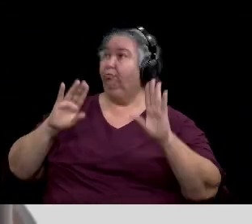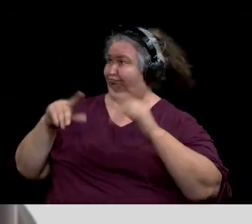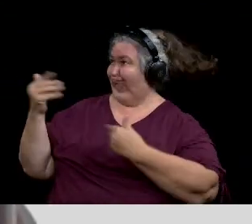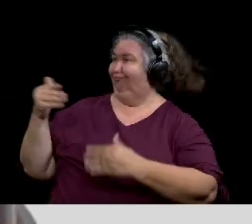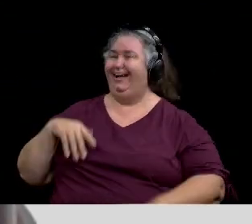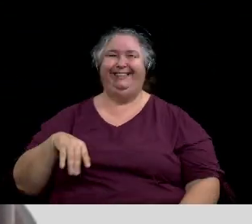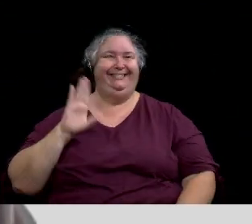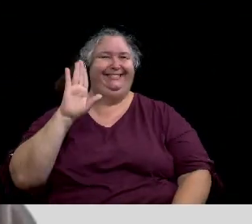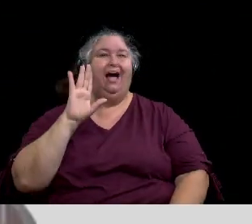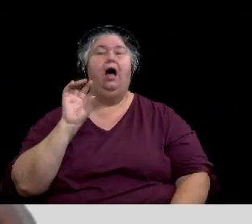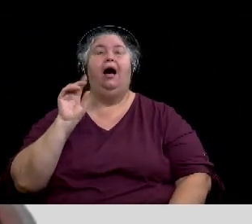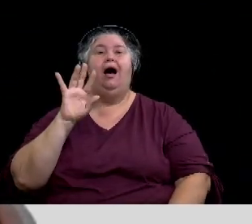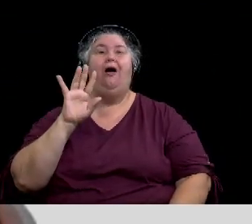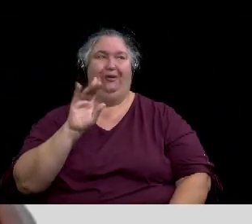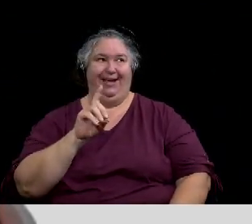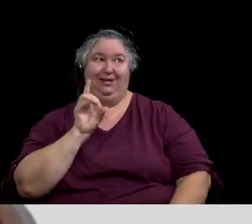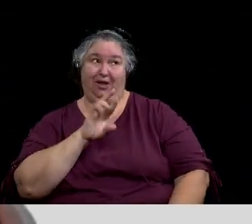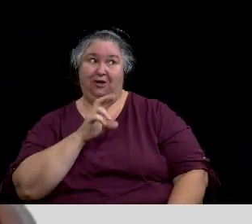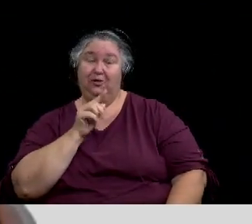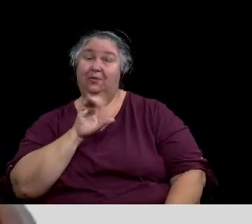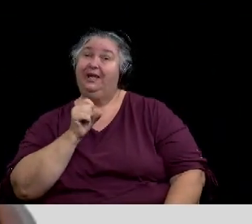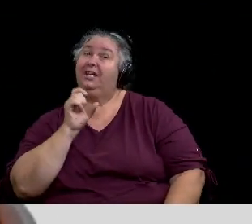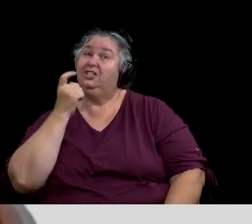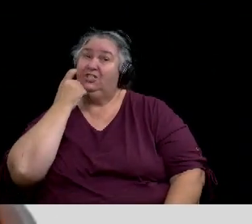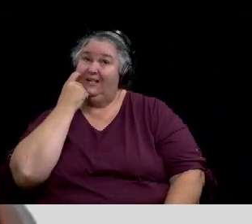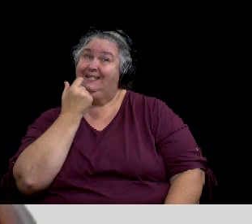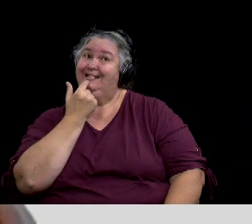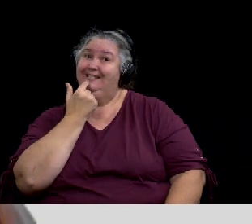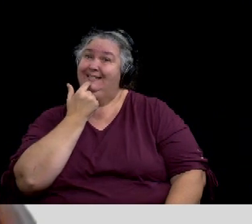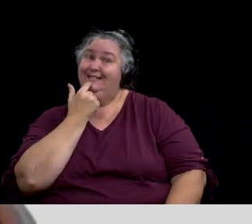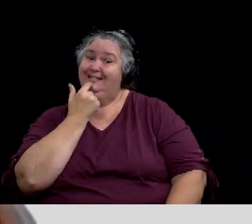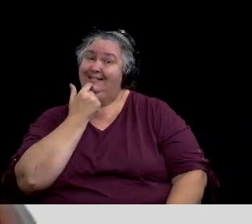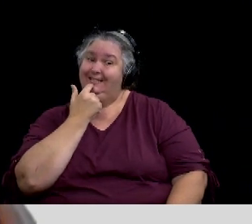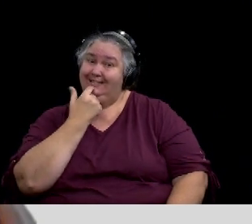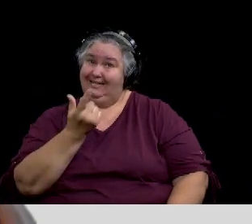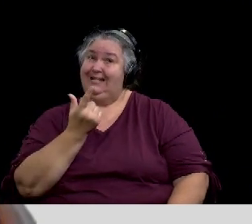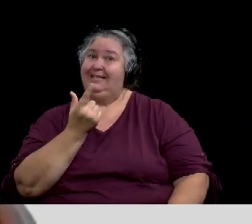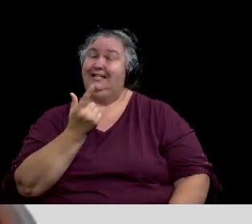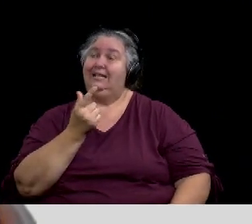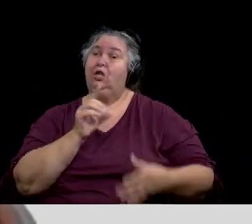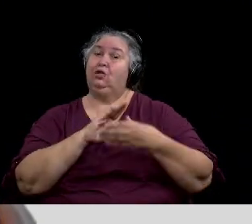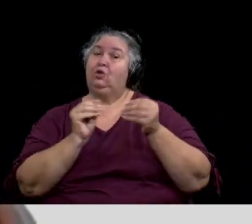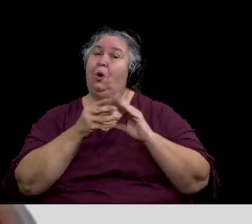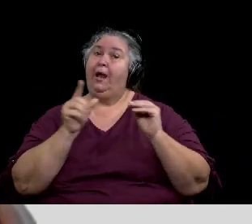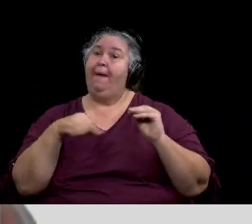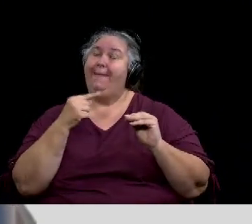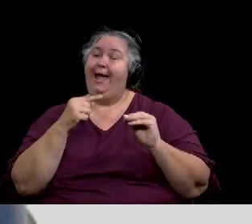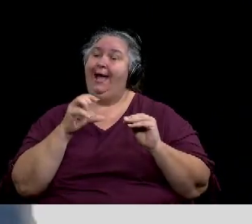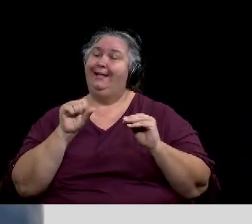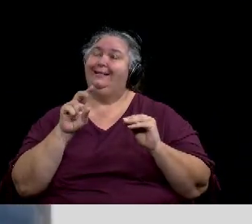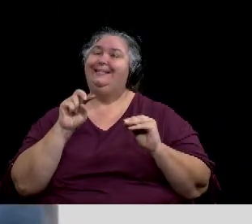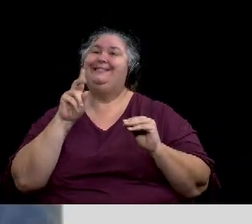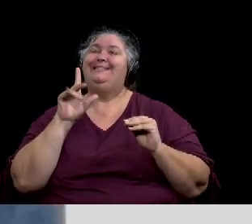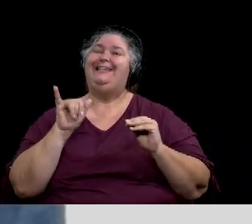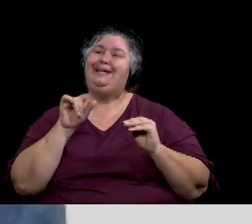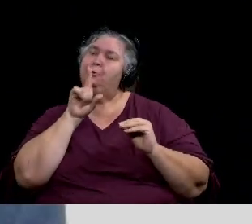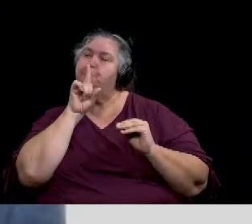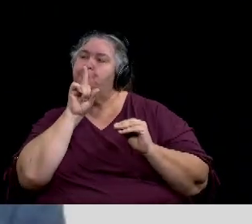So I think Dr. Griggs just told a scary story of a sneaky virus, and that's exactly what this one is,